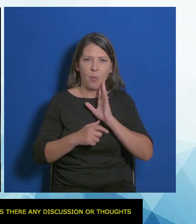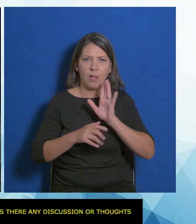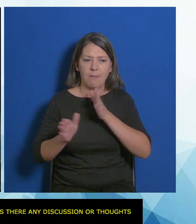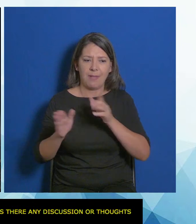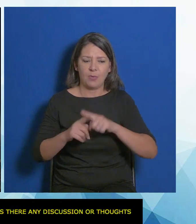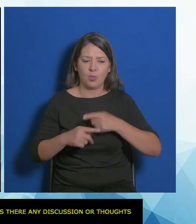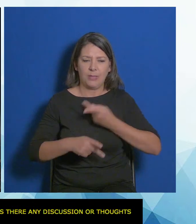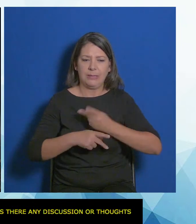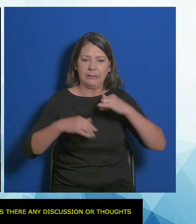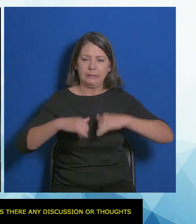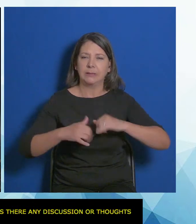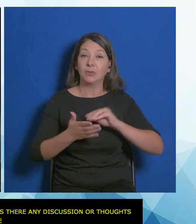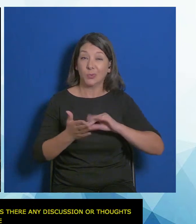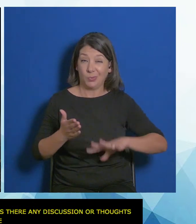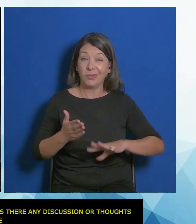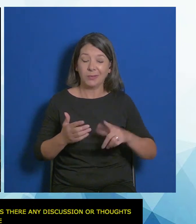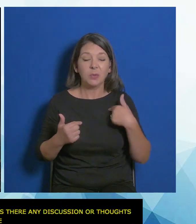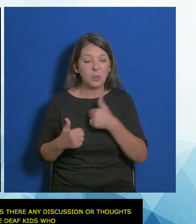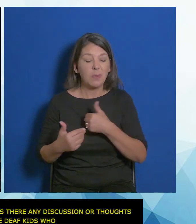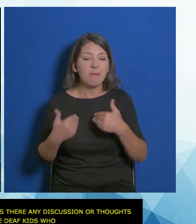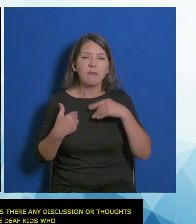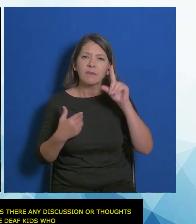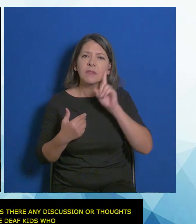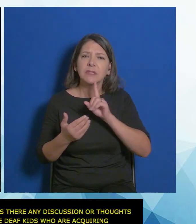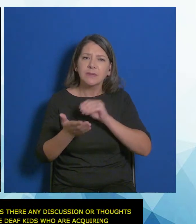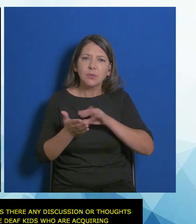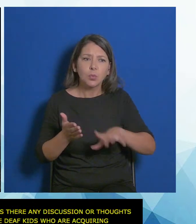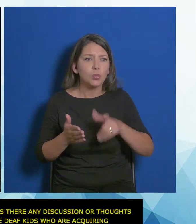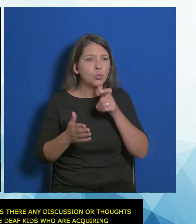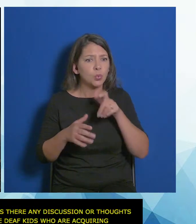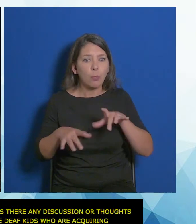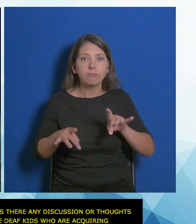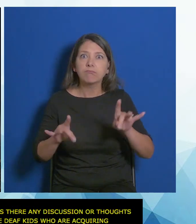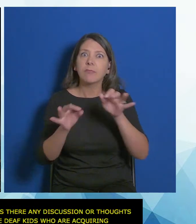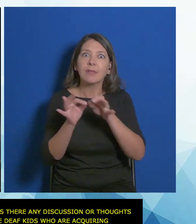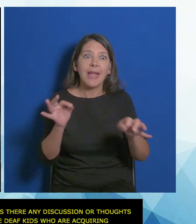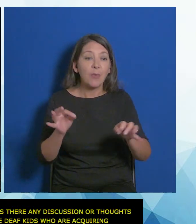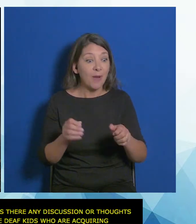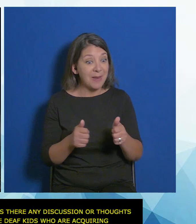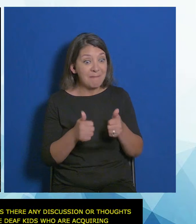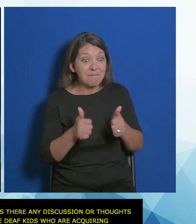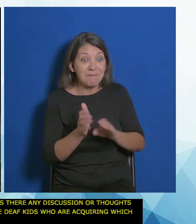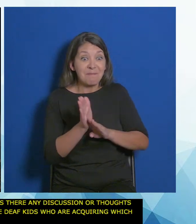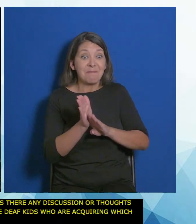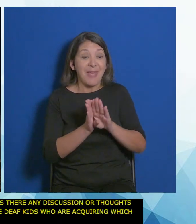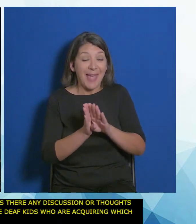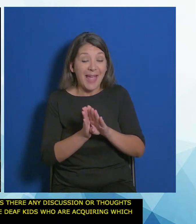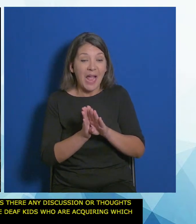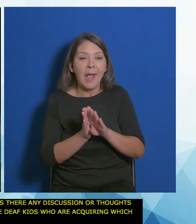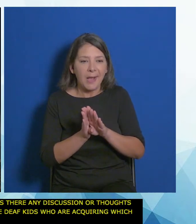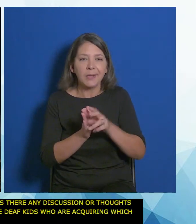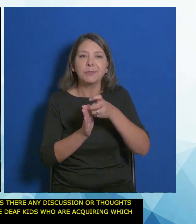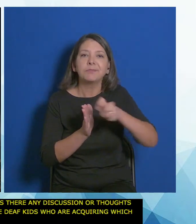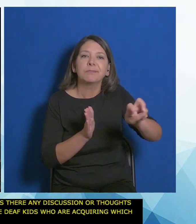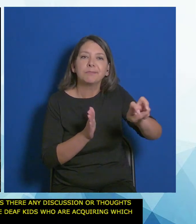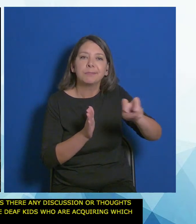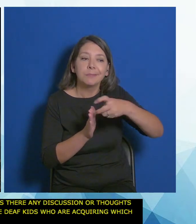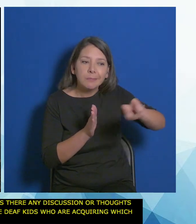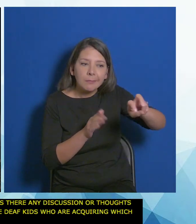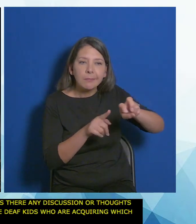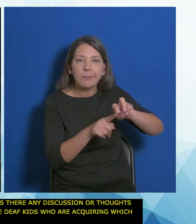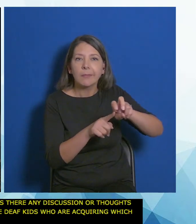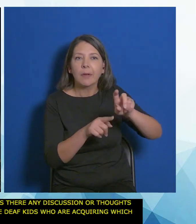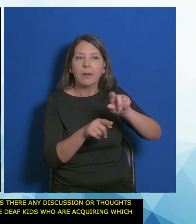have deaf kids who are acquiring language and doing well, who then transfer either out of state or to